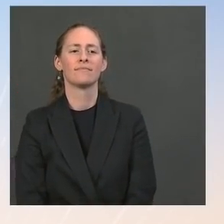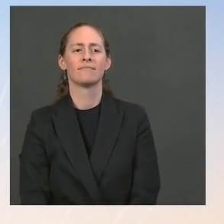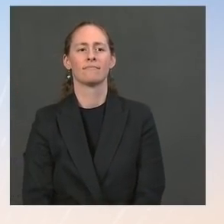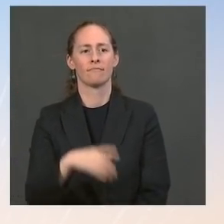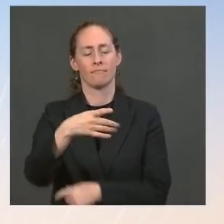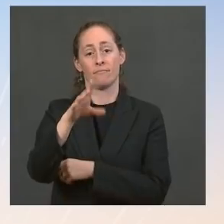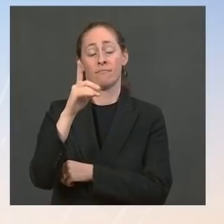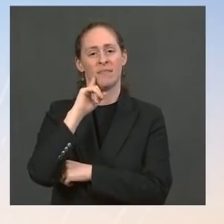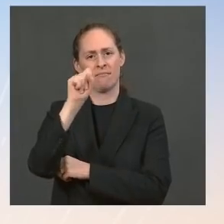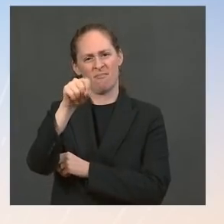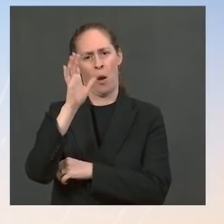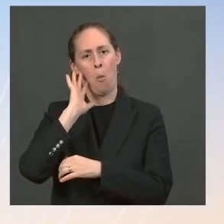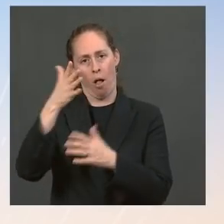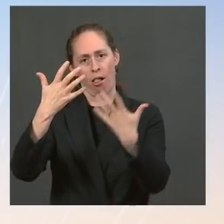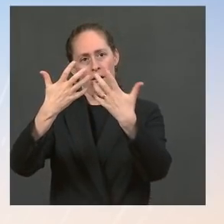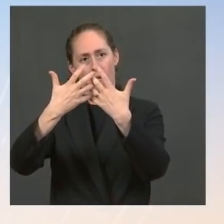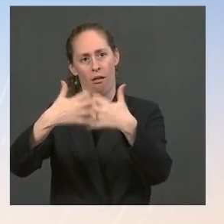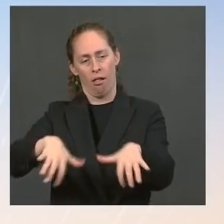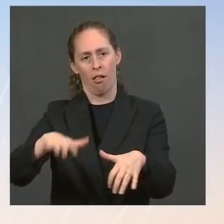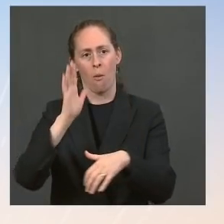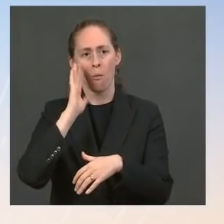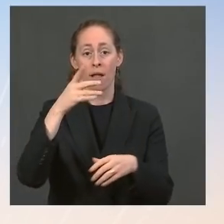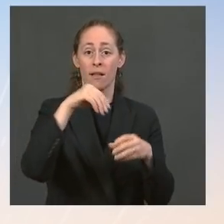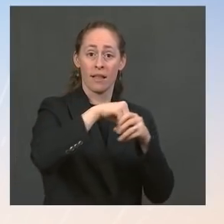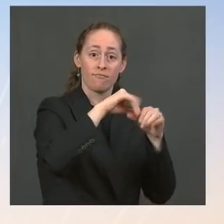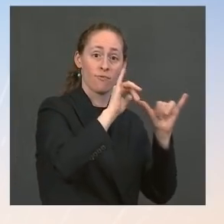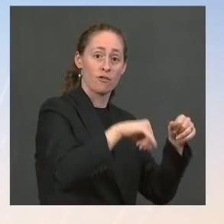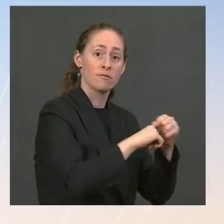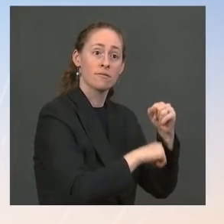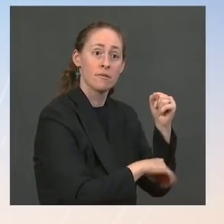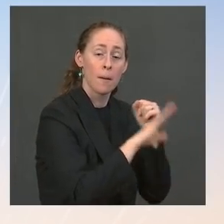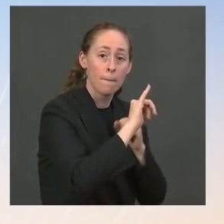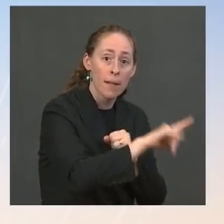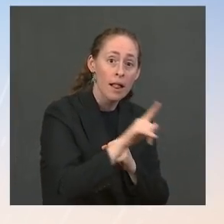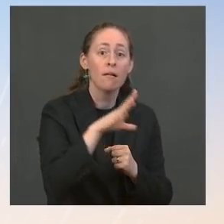done, whether it's the infrastructure bill or the reconciliation